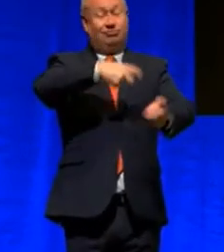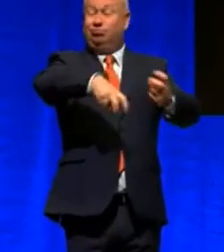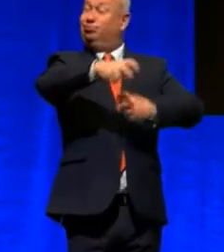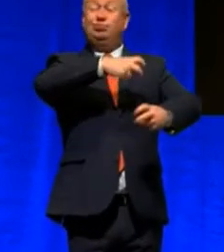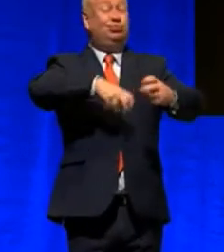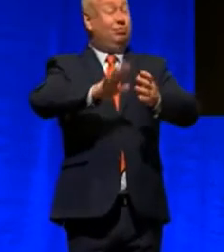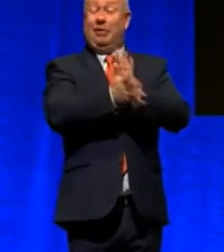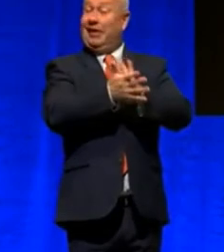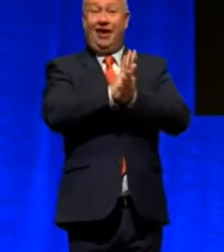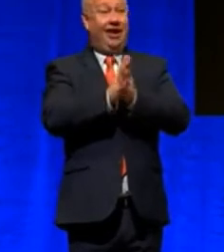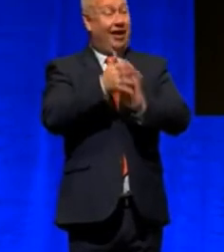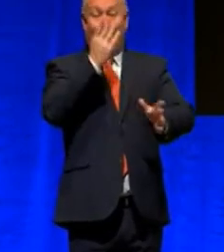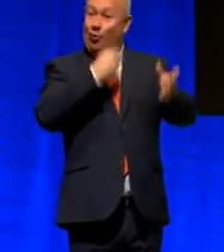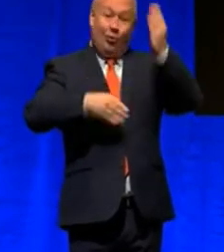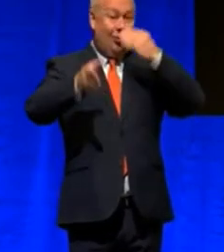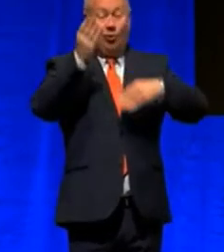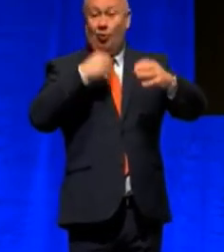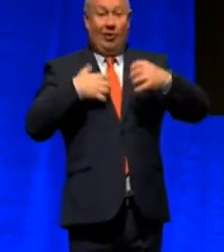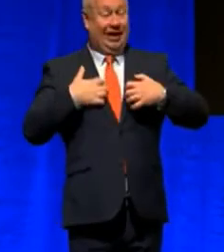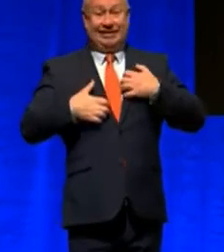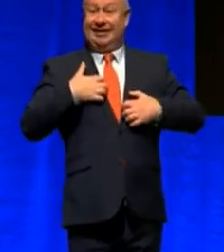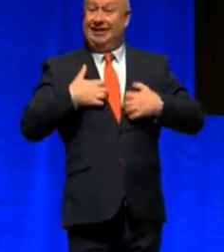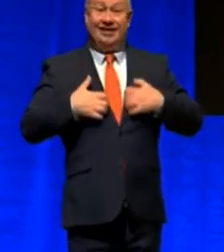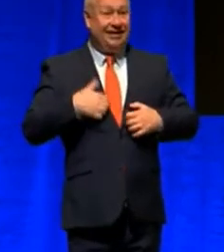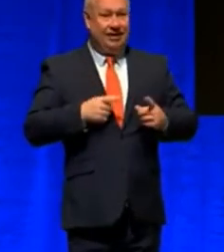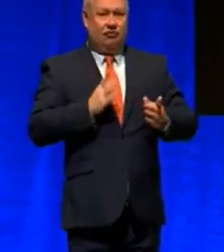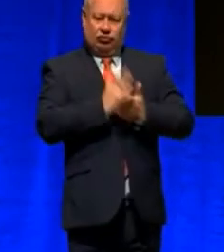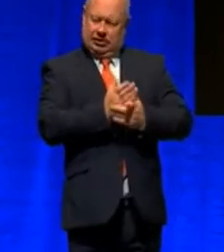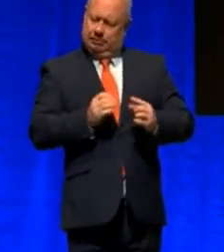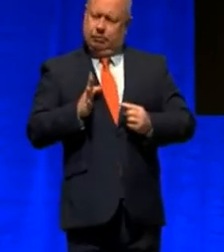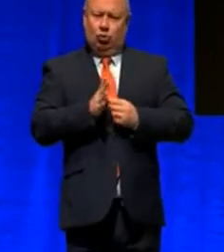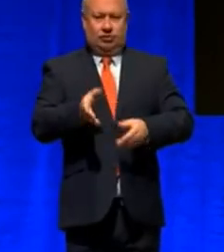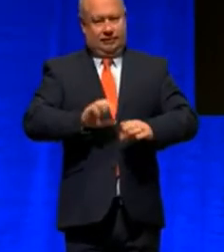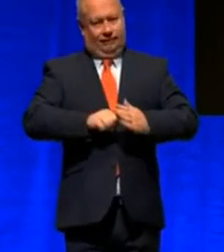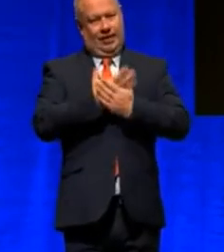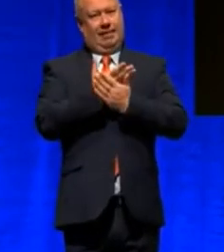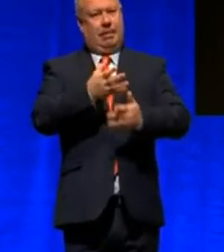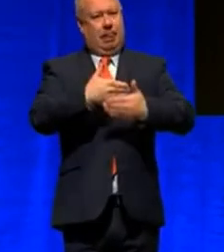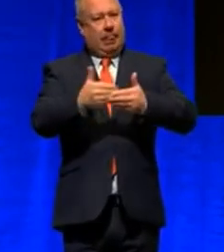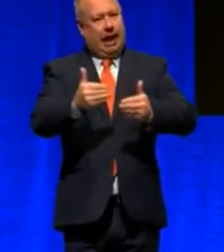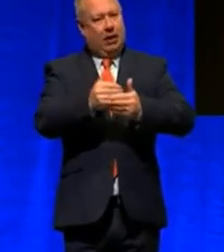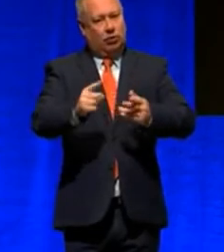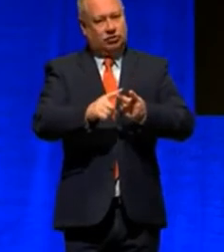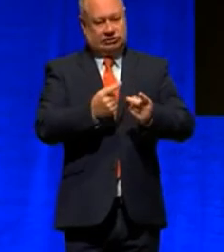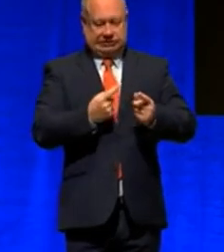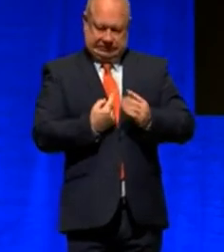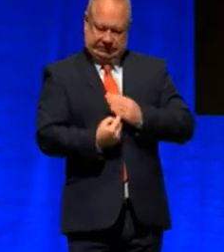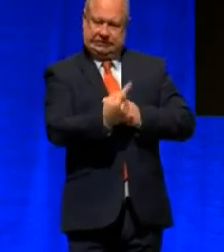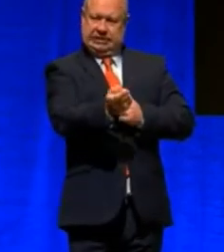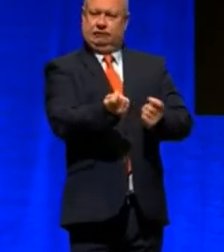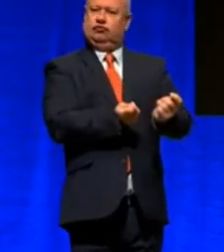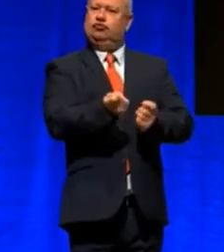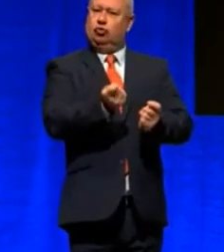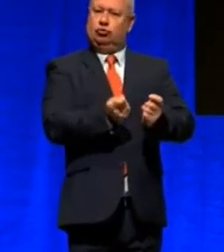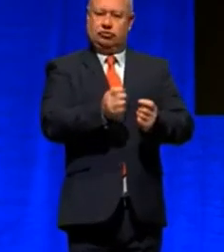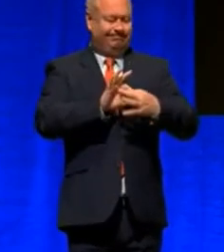through play. Activities that are essential in developing language, self-regulation, and interaction